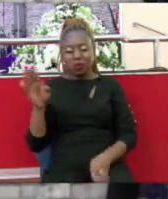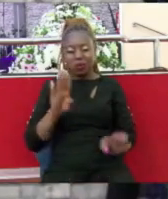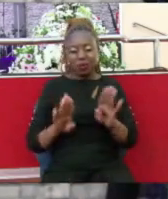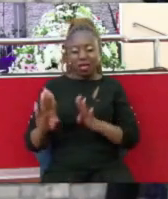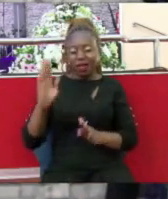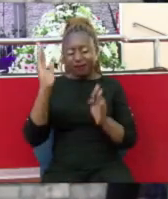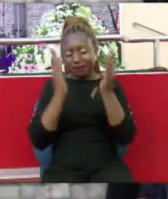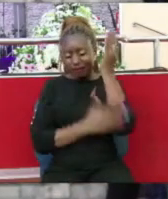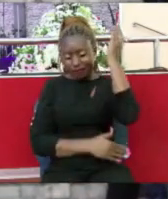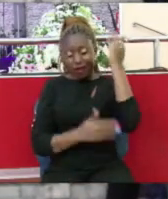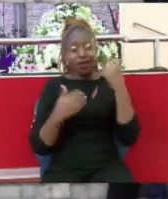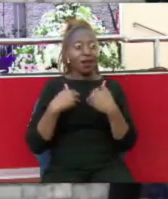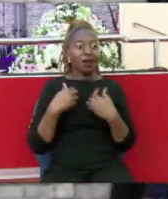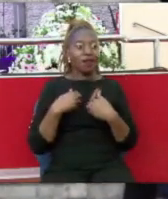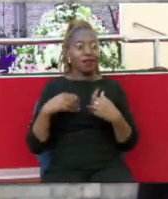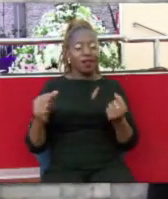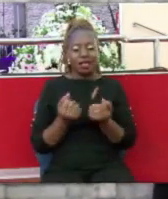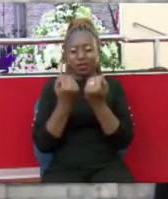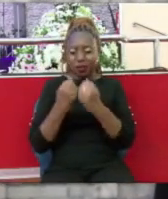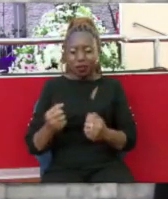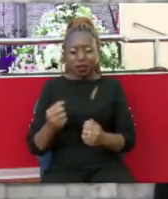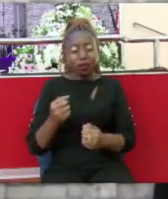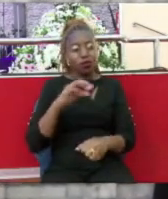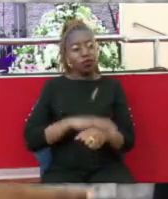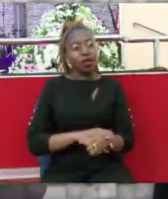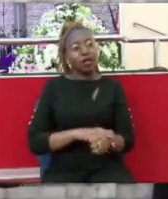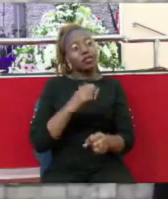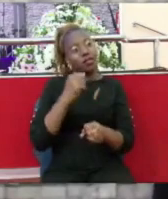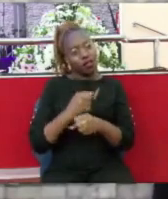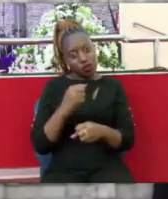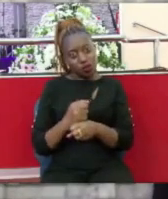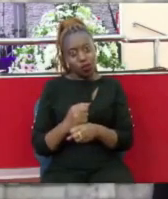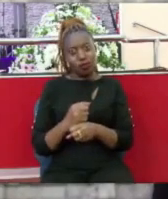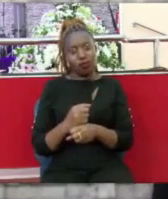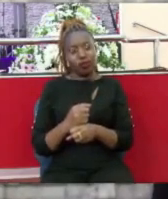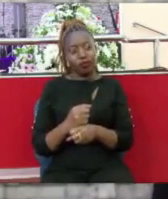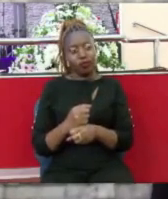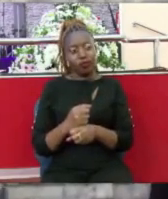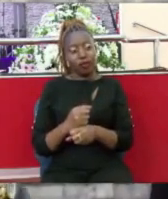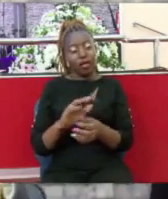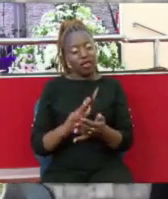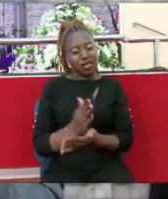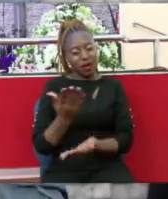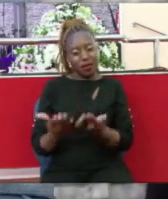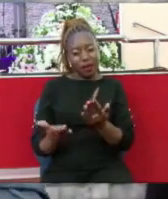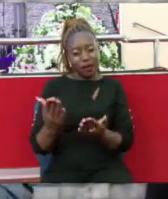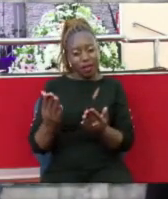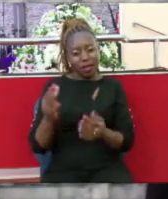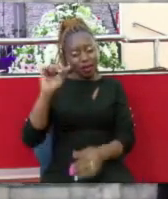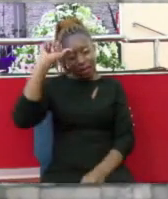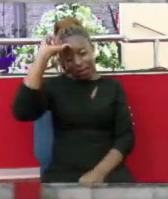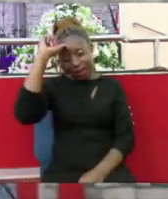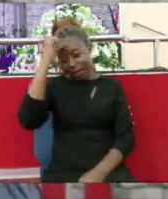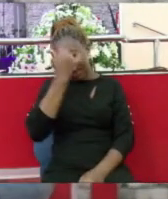nidhamu, unemployable, ambao hawezi wakaajiriwa. Some of them, they could be good intellectually, wangekuwa wazuri kimawazo na